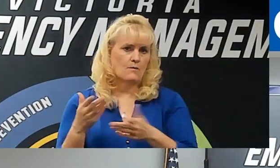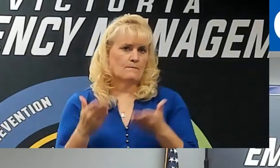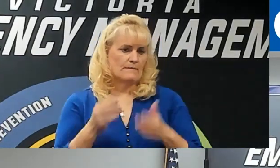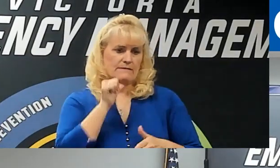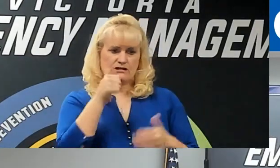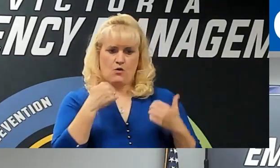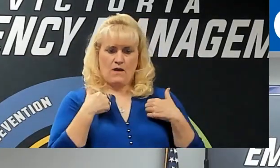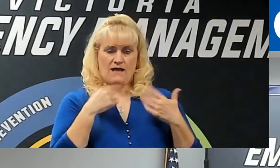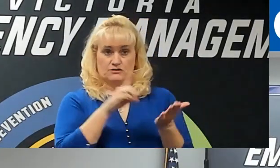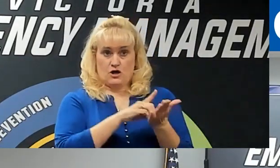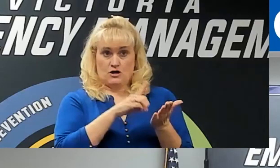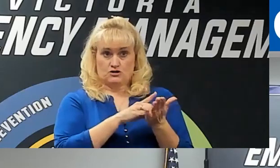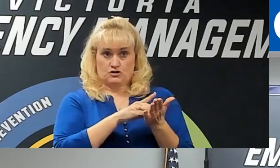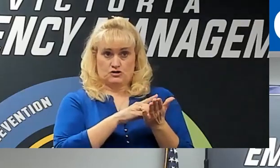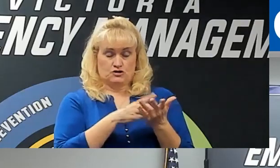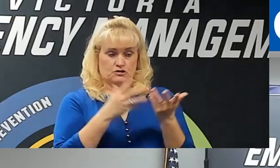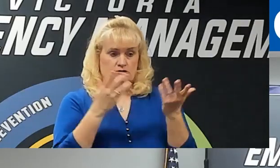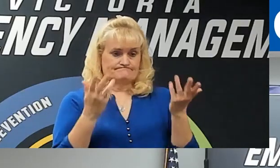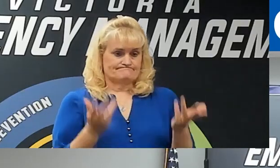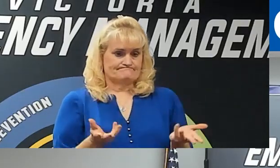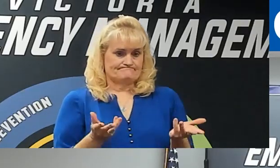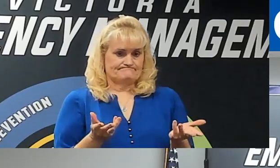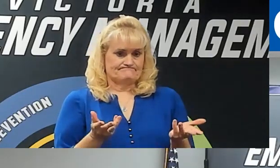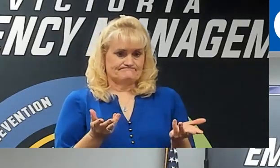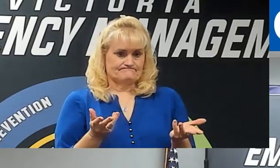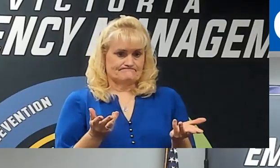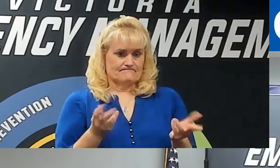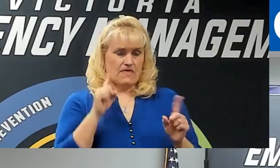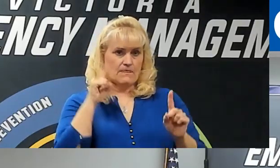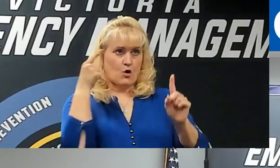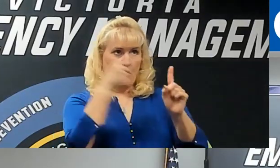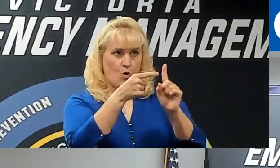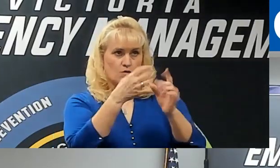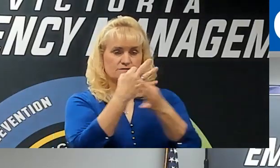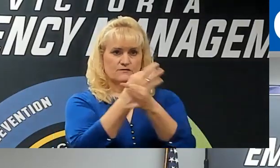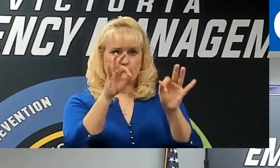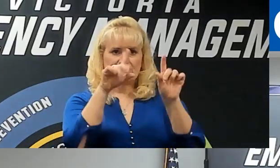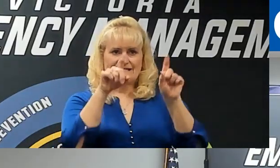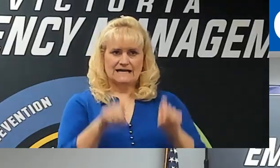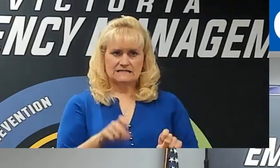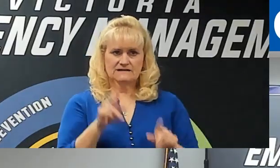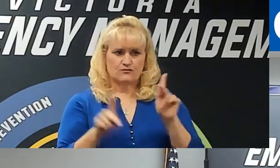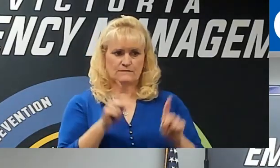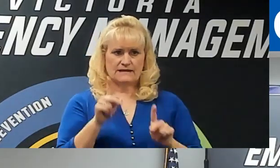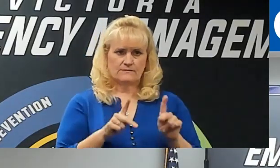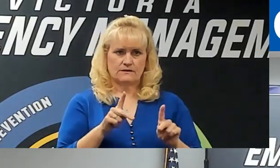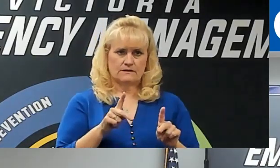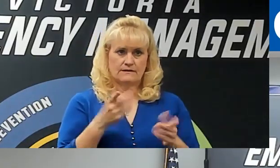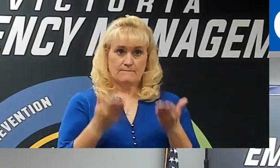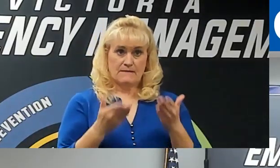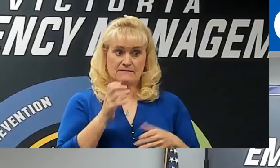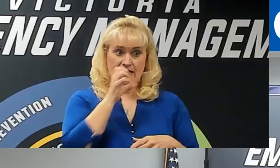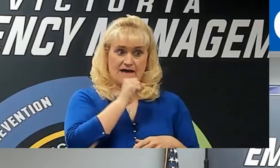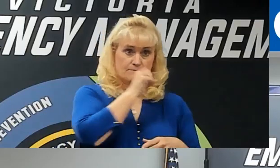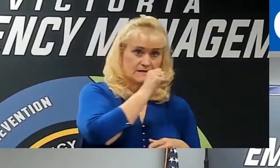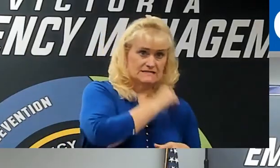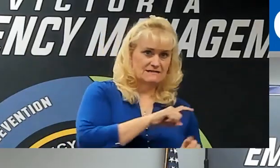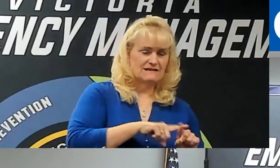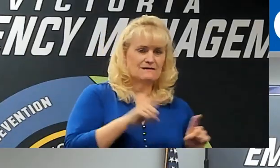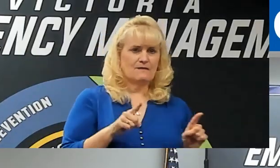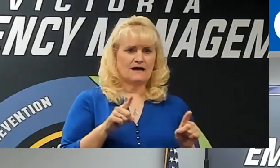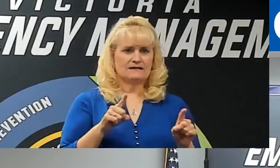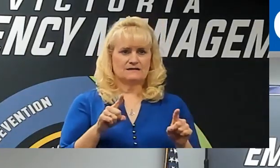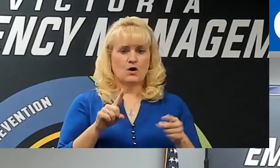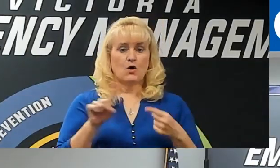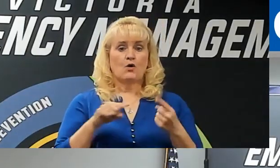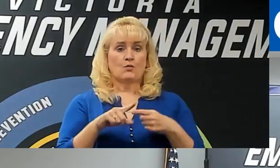medical provider that can prescribe them something. There was a goal to provide free testing for those folks that may be missed. Unfortunately, when you do a set